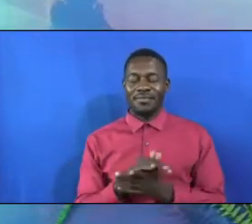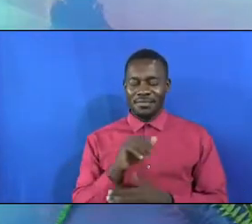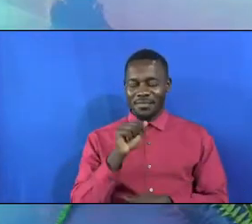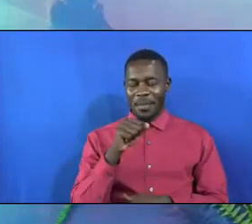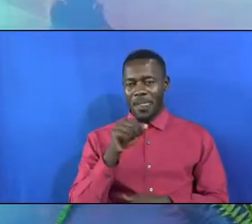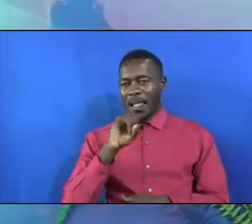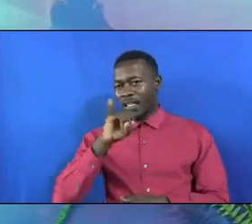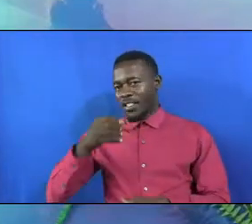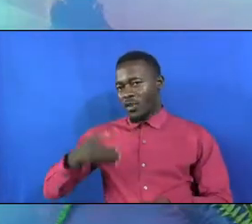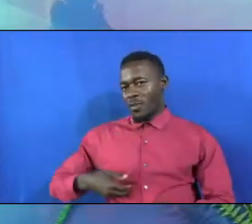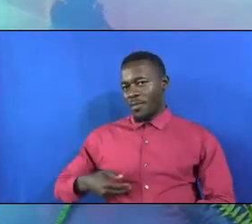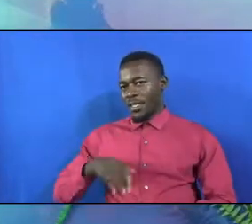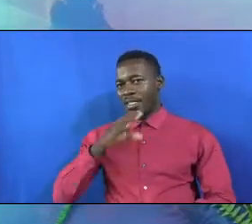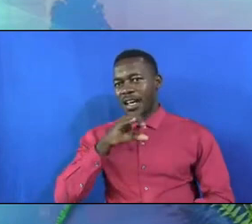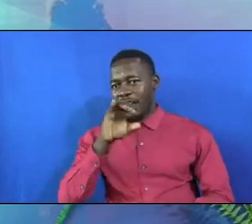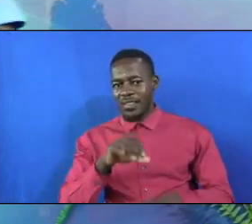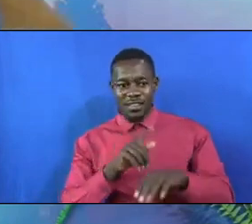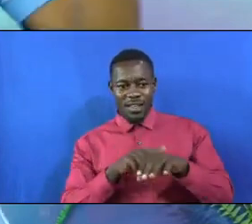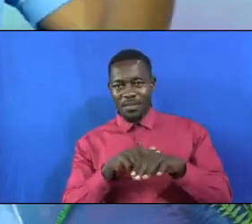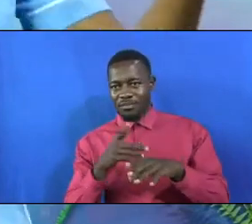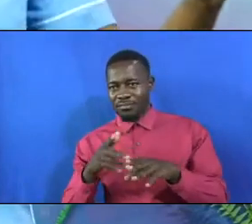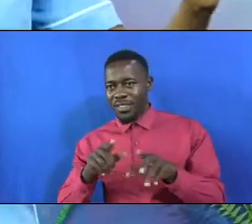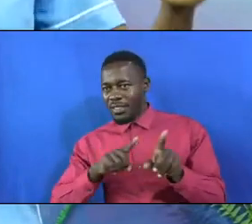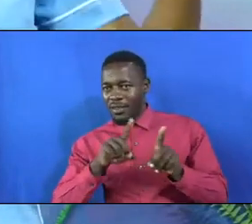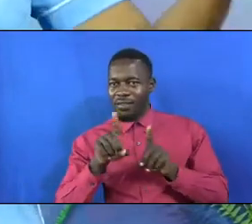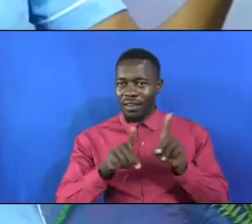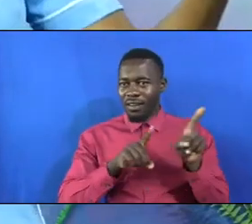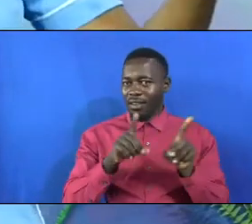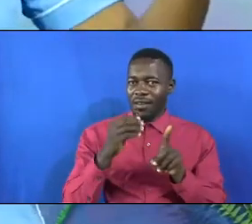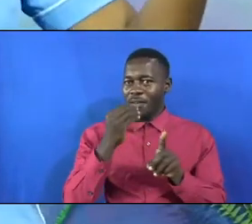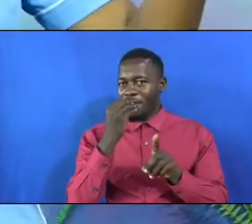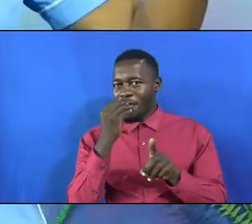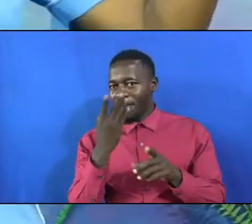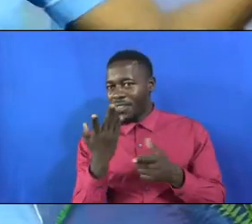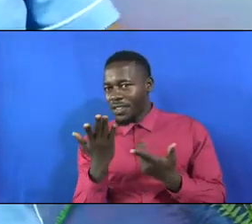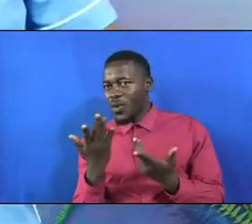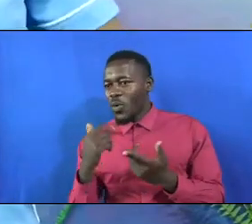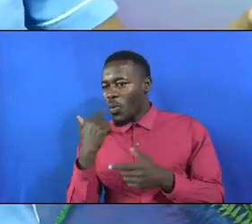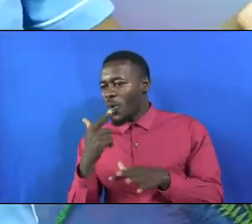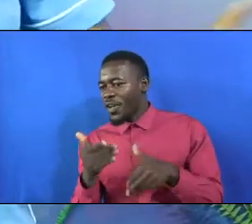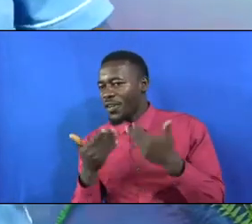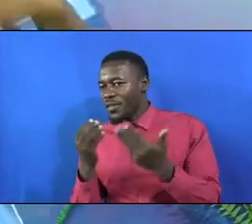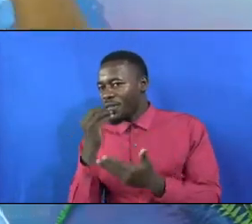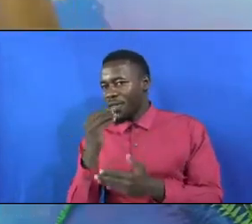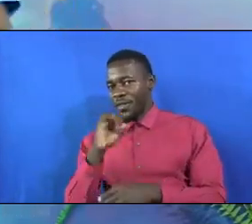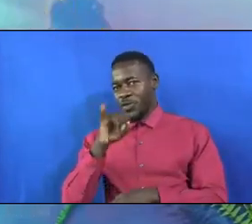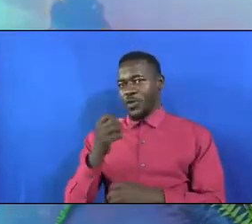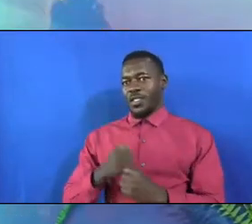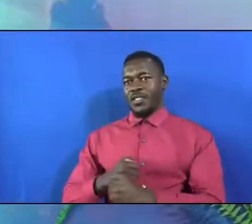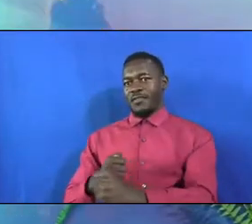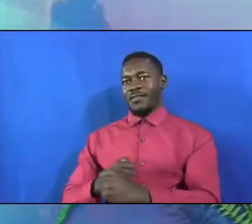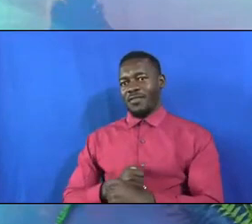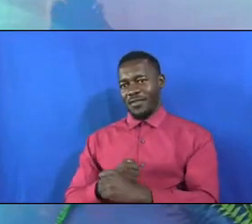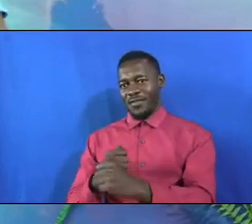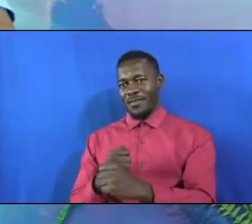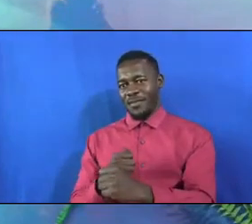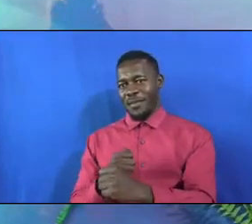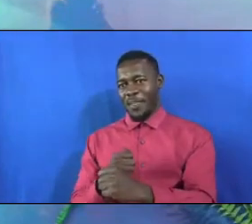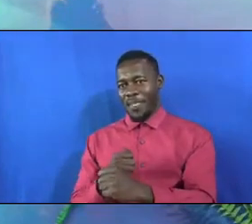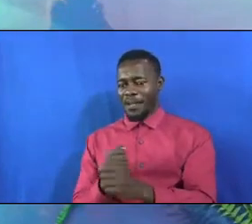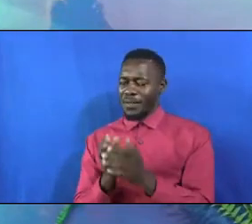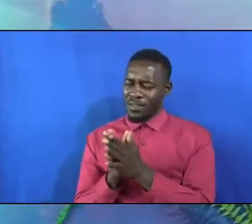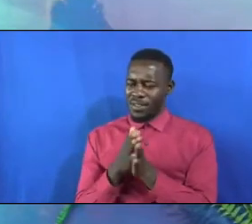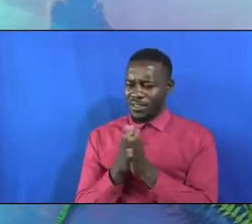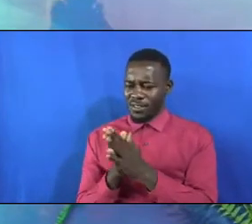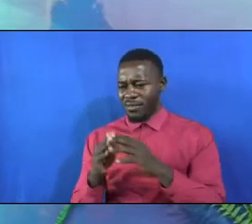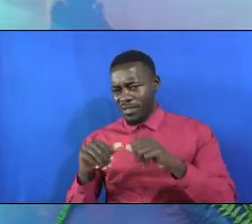Jacob's sons were going for food, so they went and they were served by Joseph. And so after some incidents, so